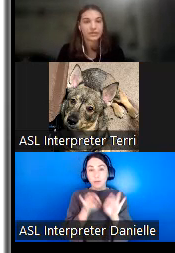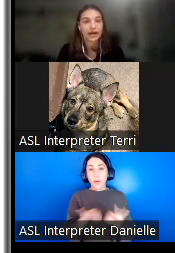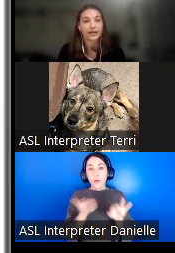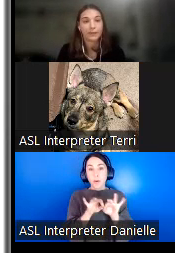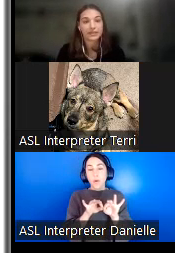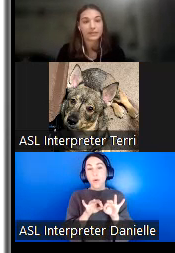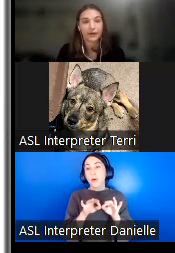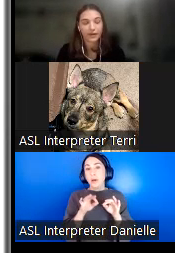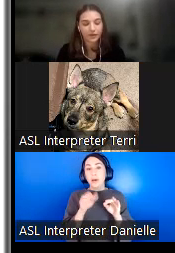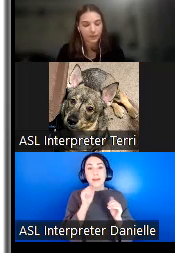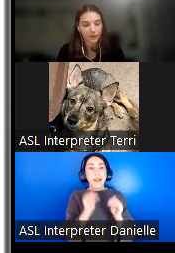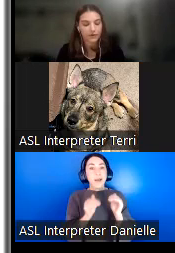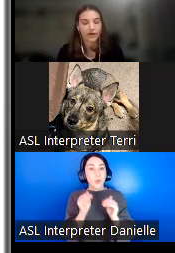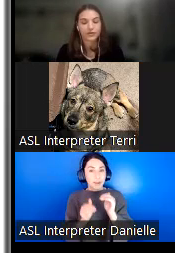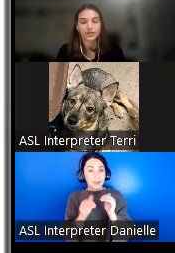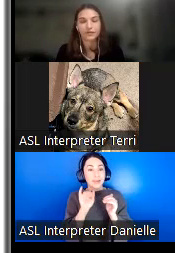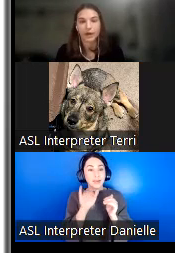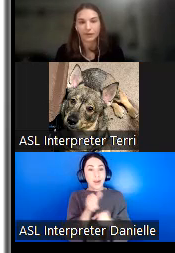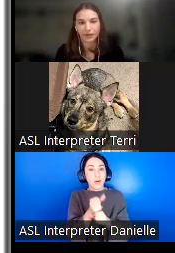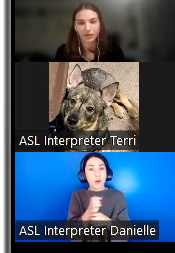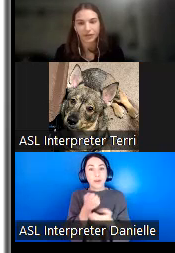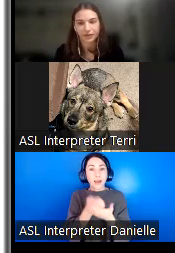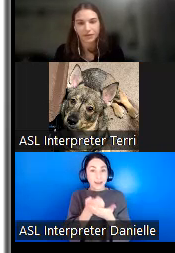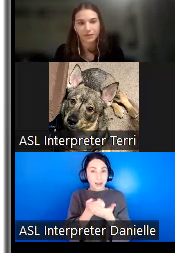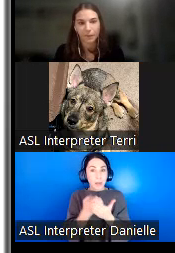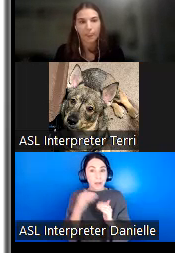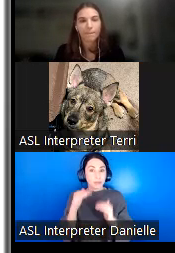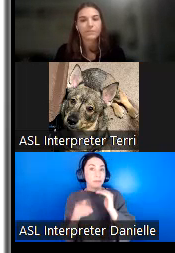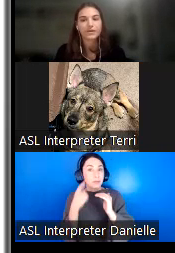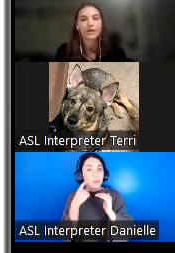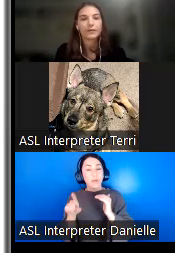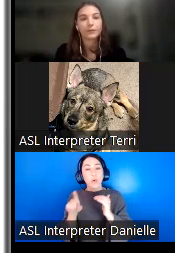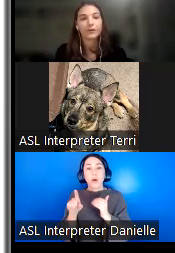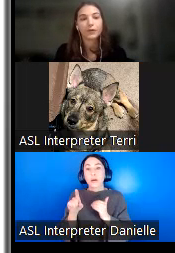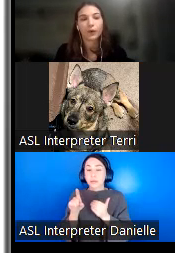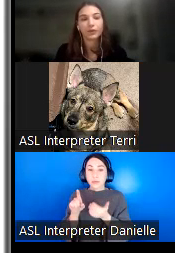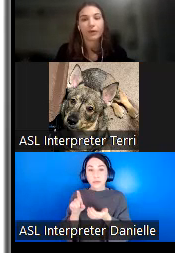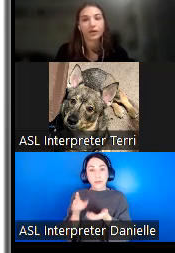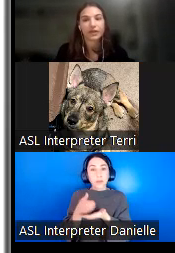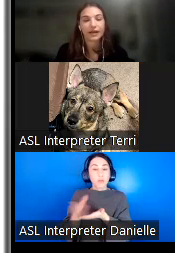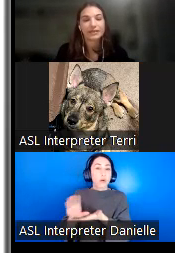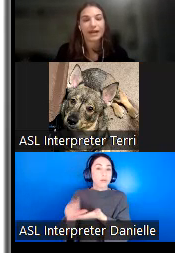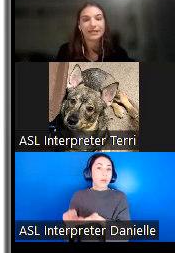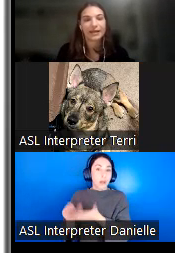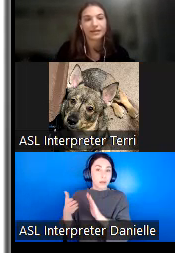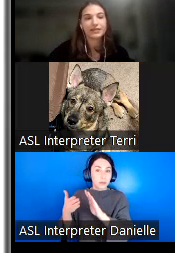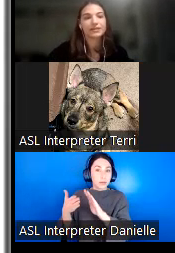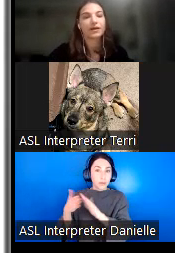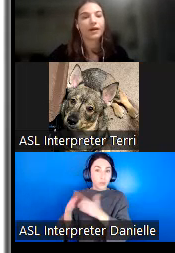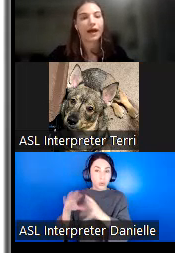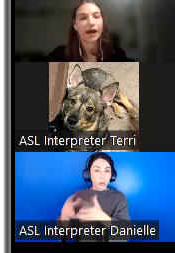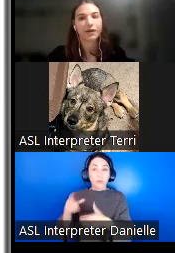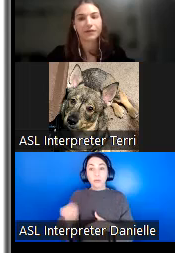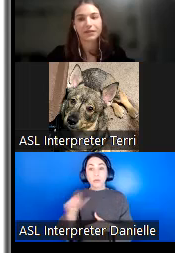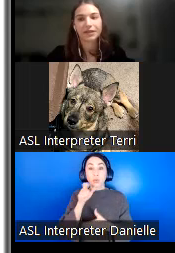that contribute to economic disparity for underserved populations. People who hold marginalized